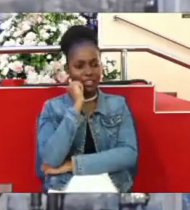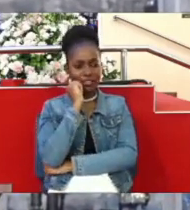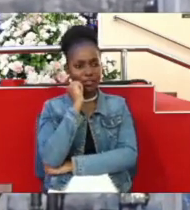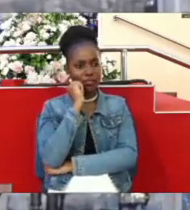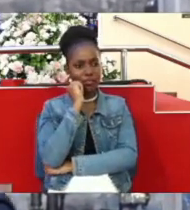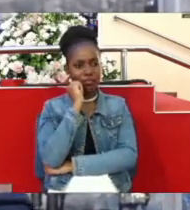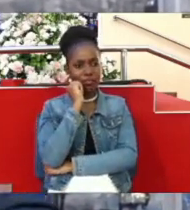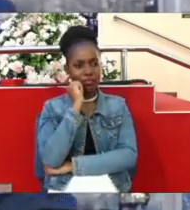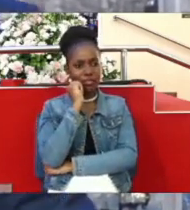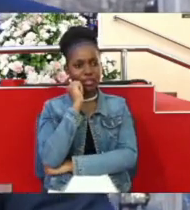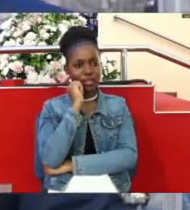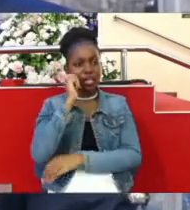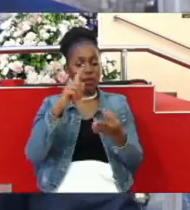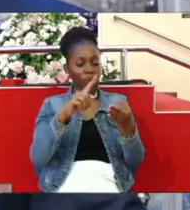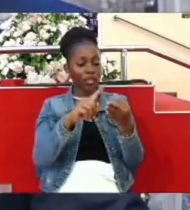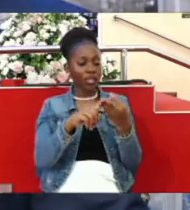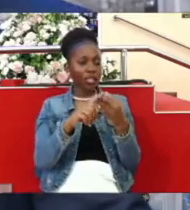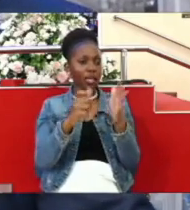Now the third thing that happened,